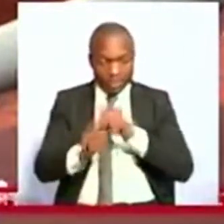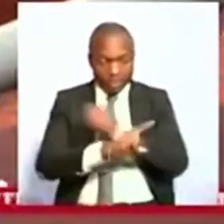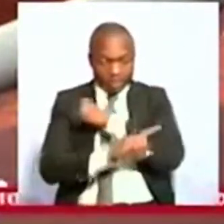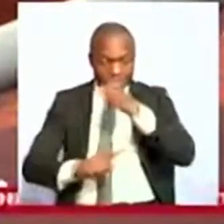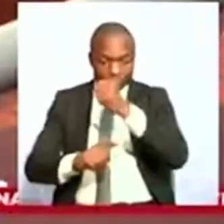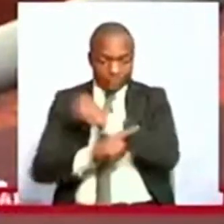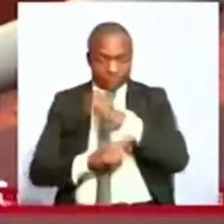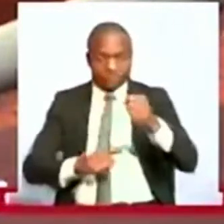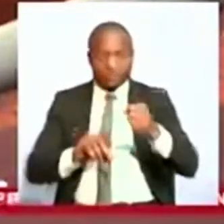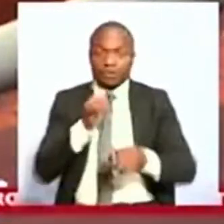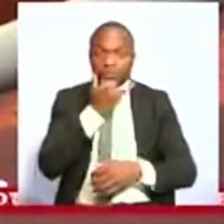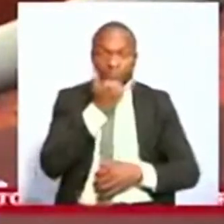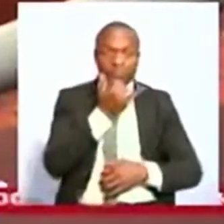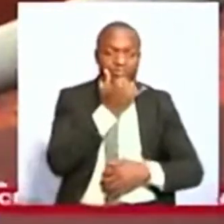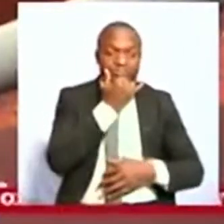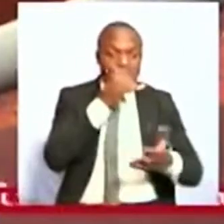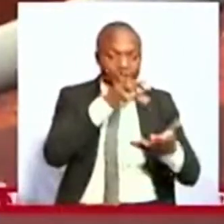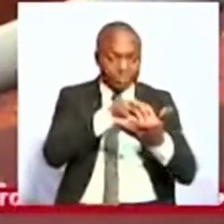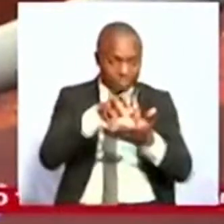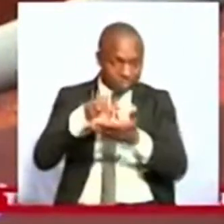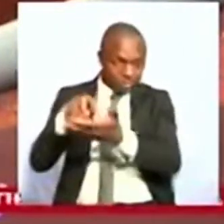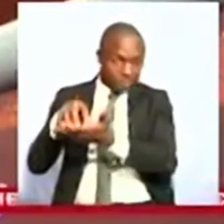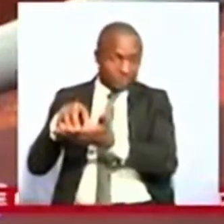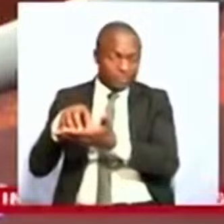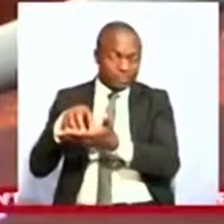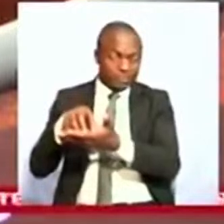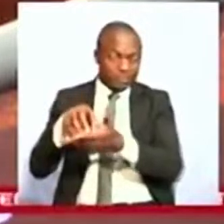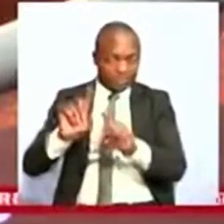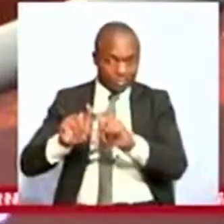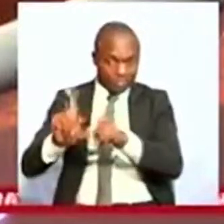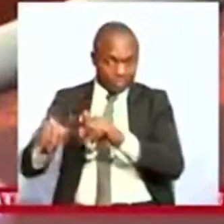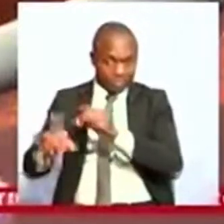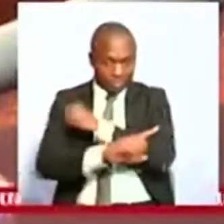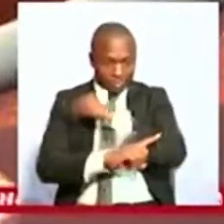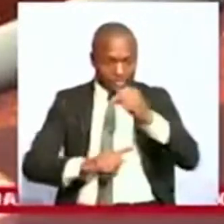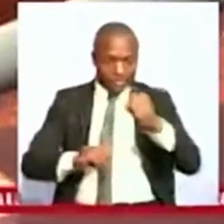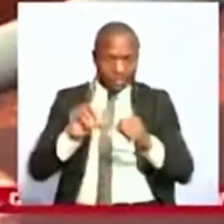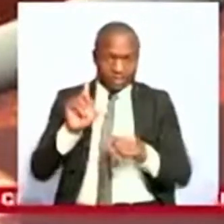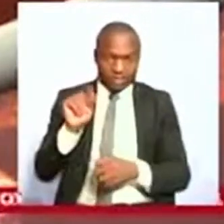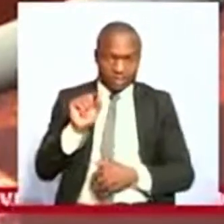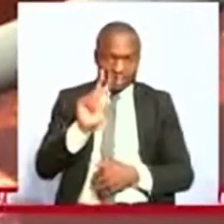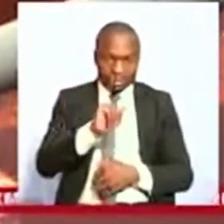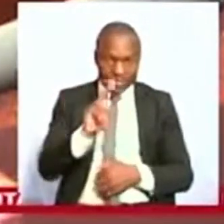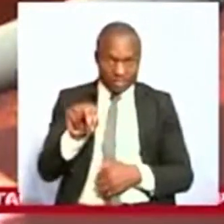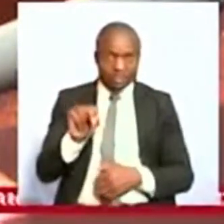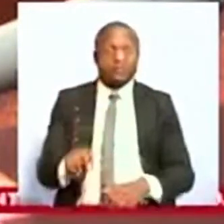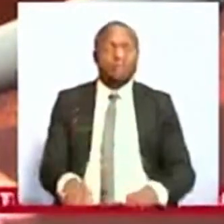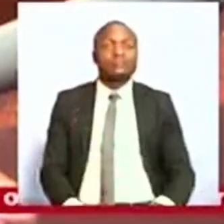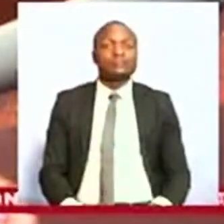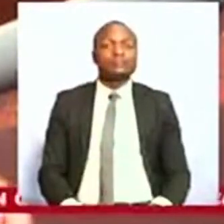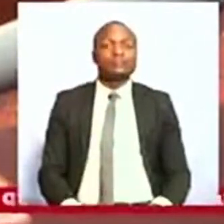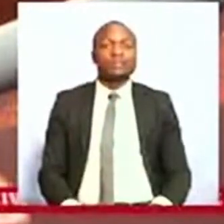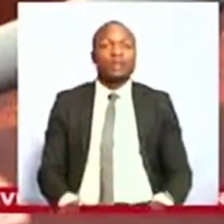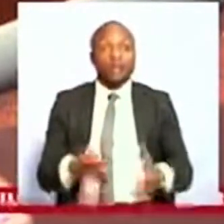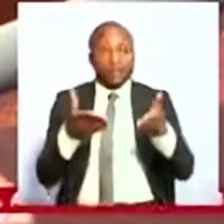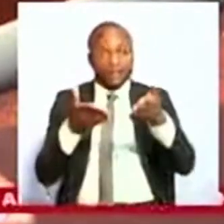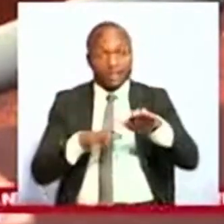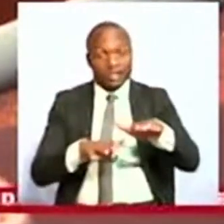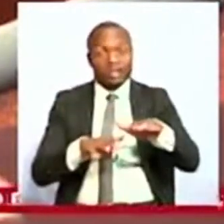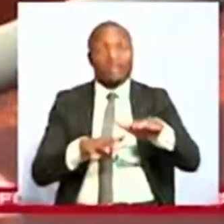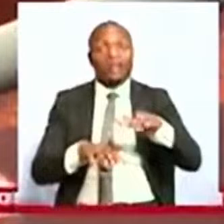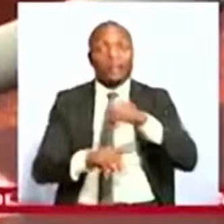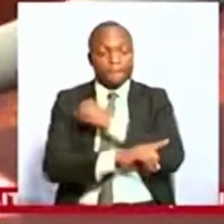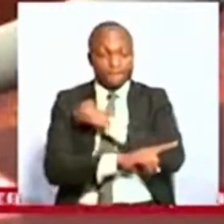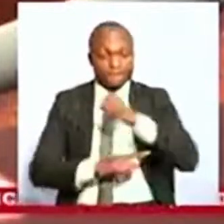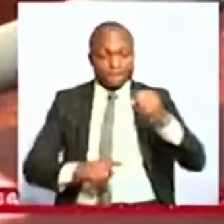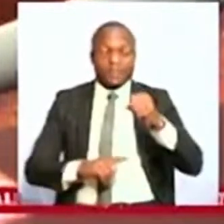criminal offences and their corresponding penalties. So in 2022, the death penalty